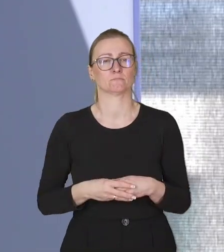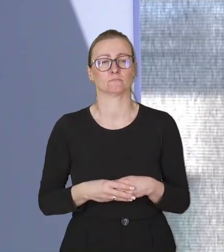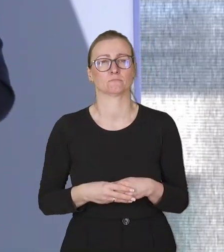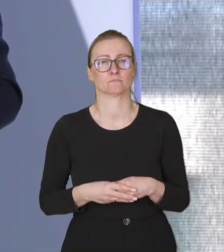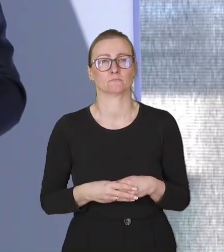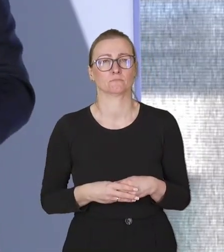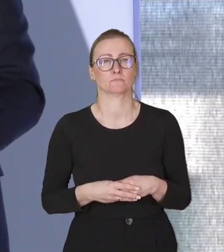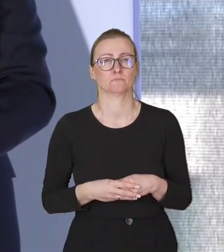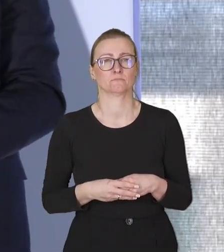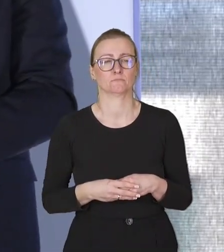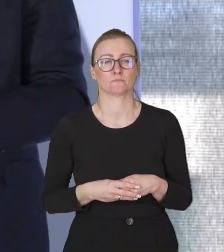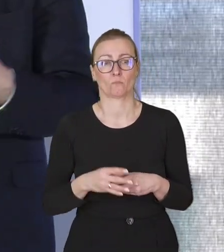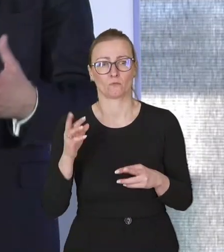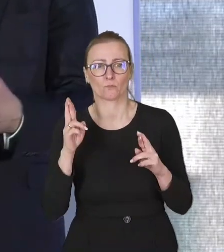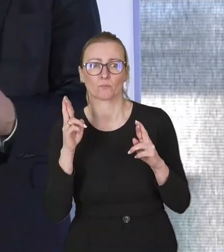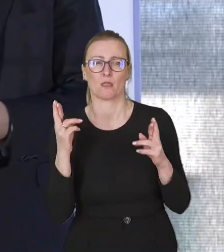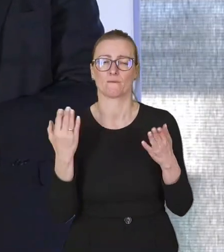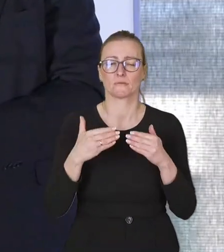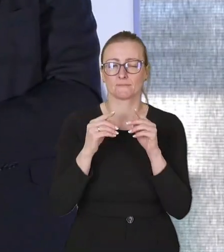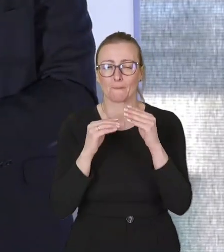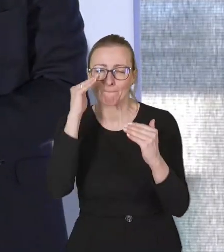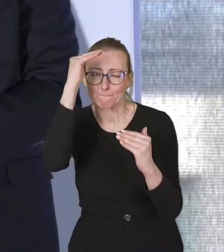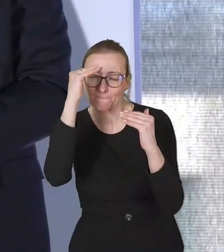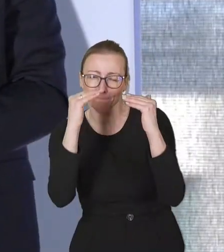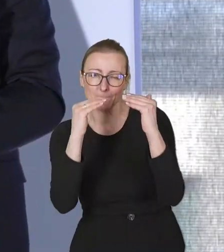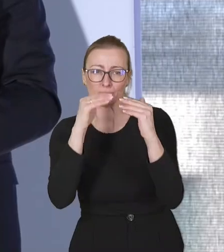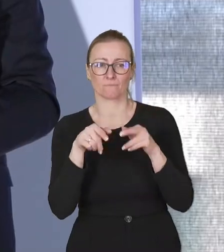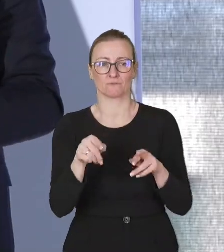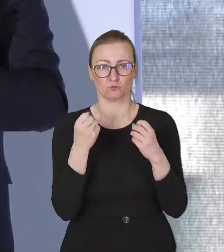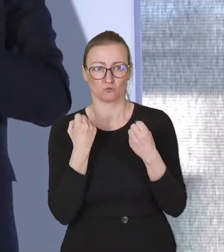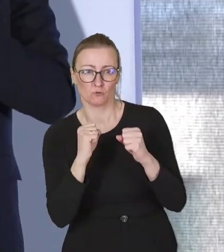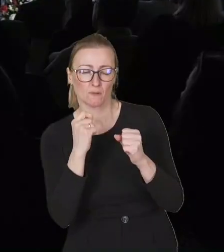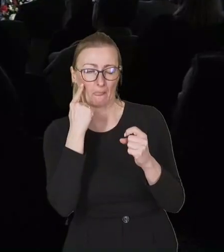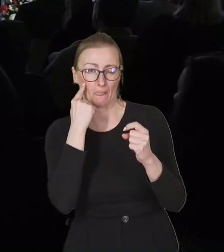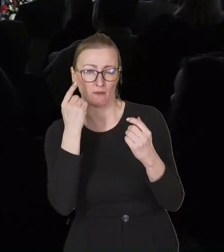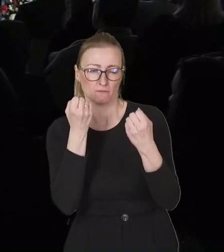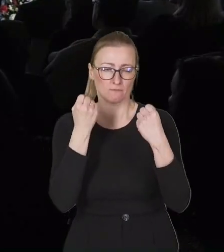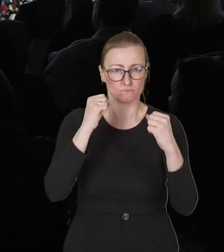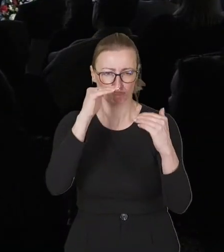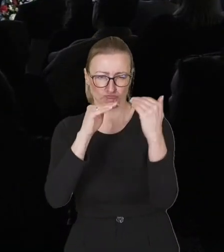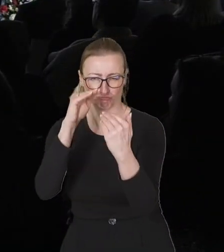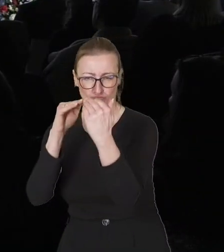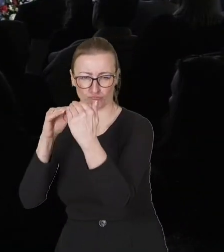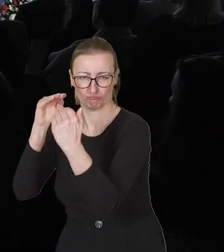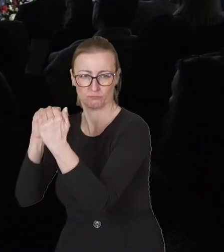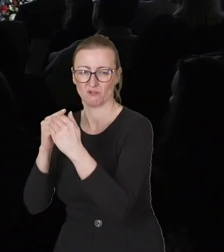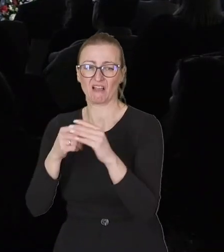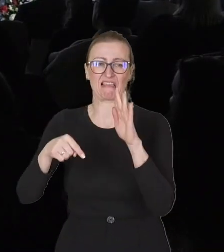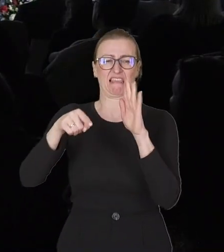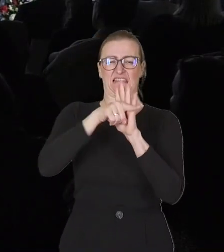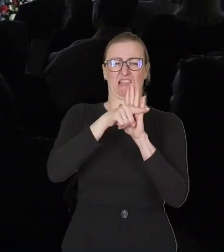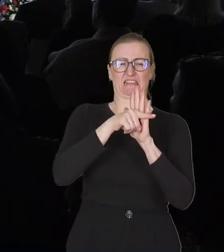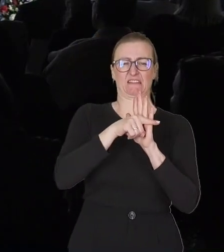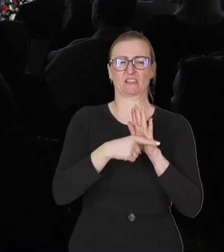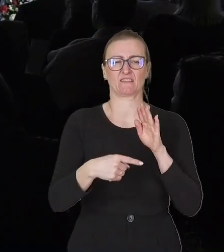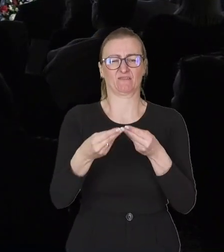or hampered with some negative effects of this policy. And it also may create